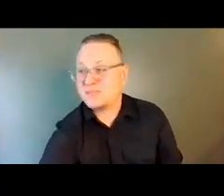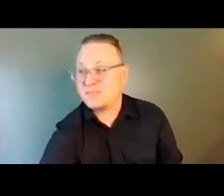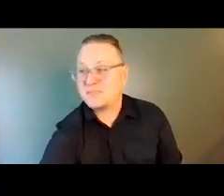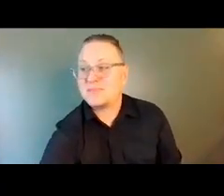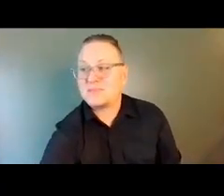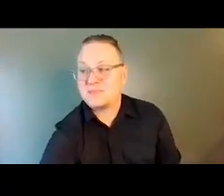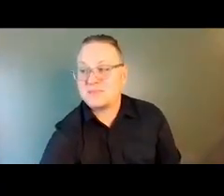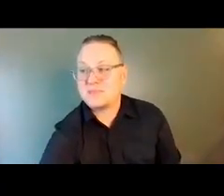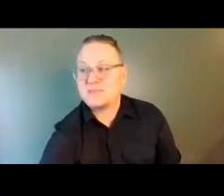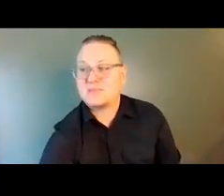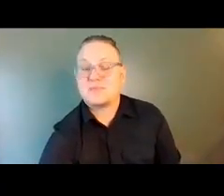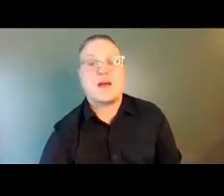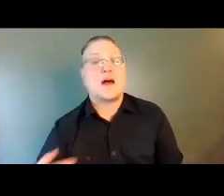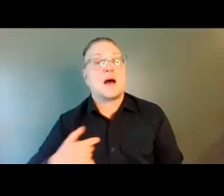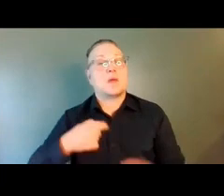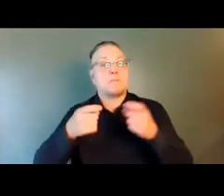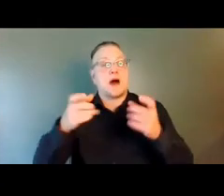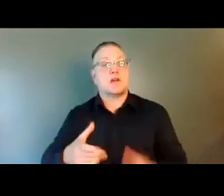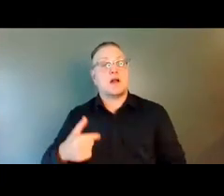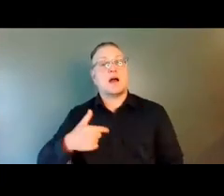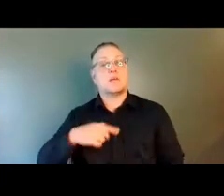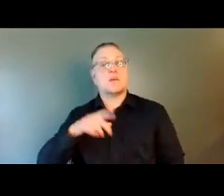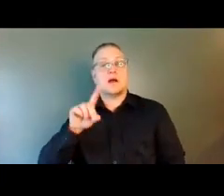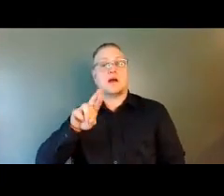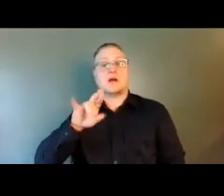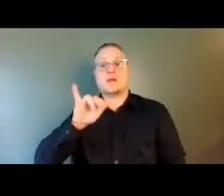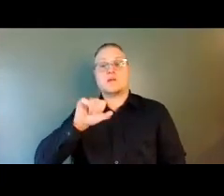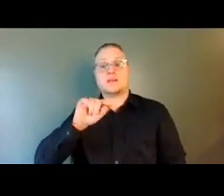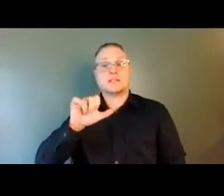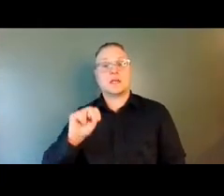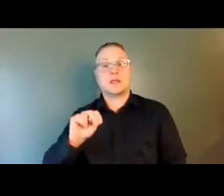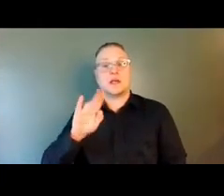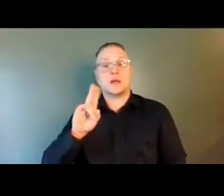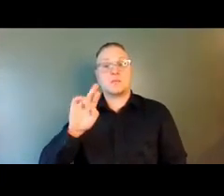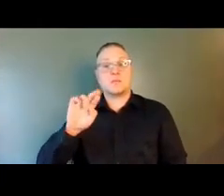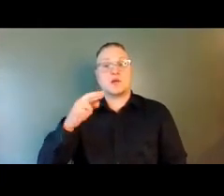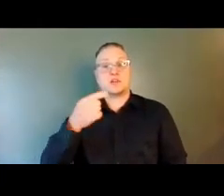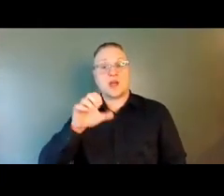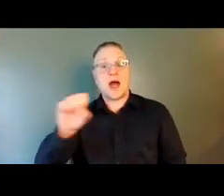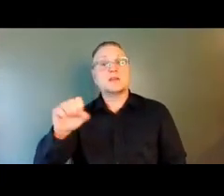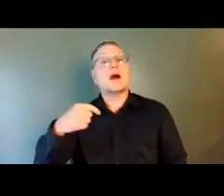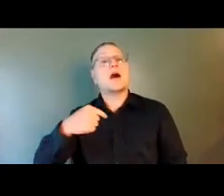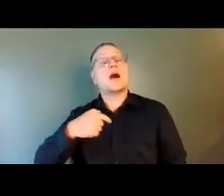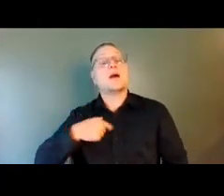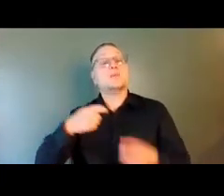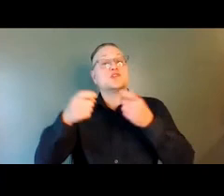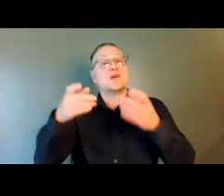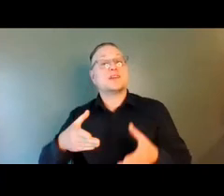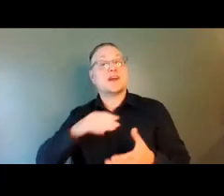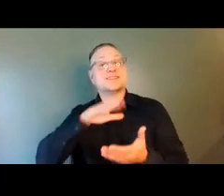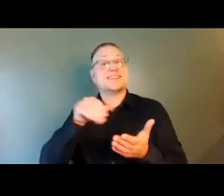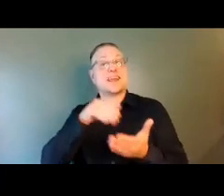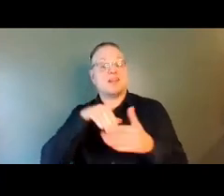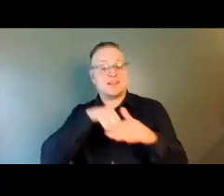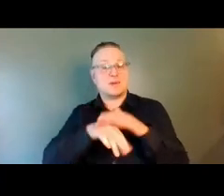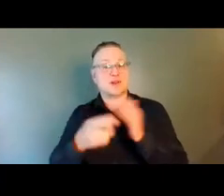Kristen Burgess. I'm the director for the Center for Accessibility Resources at Metropolitan State University. I am a white